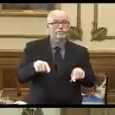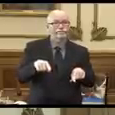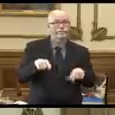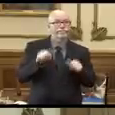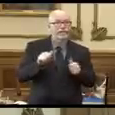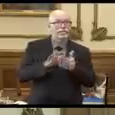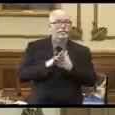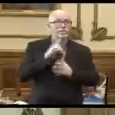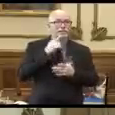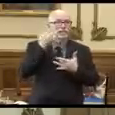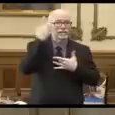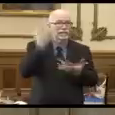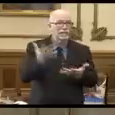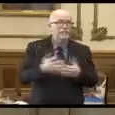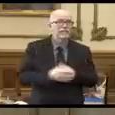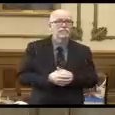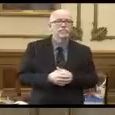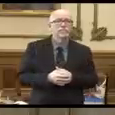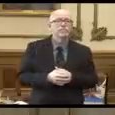become seriously ill?